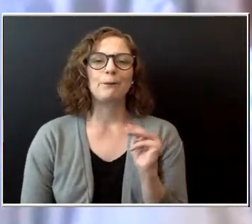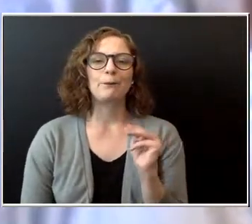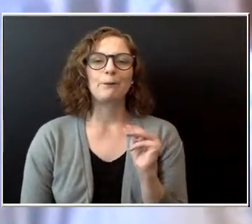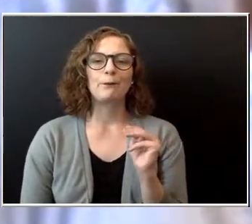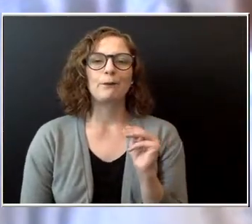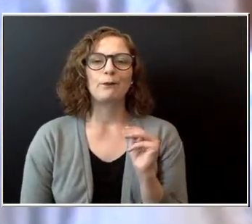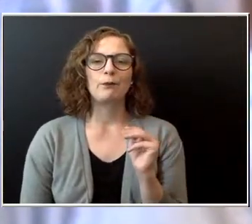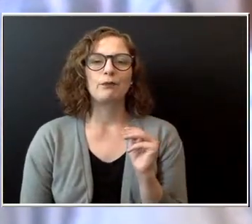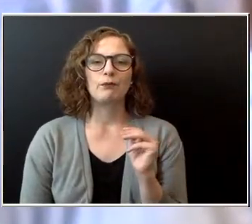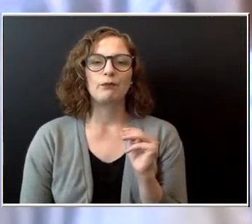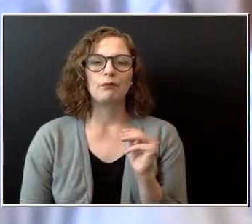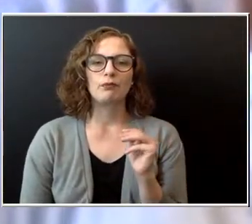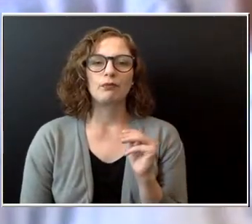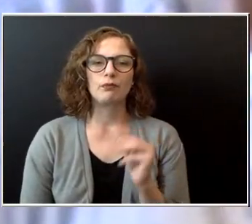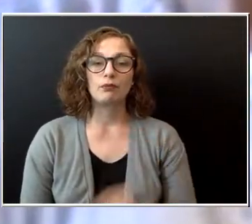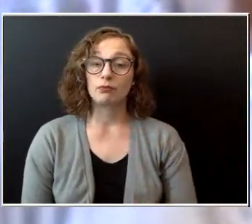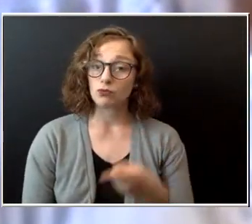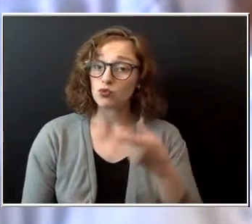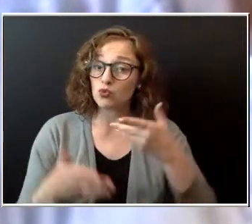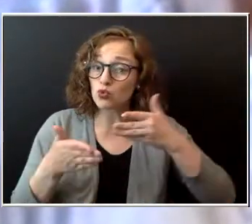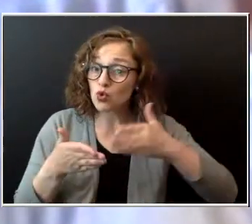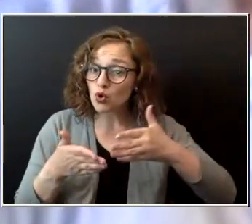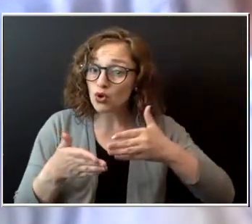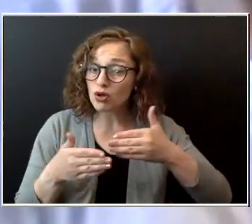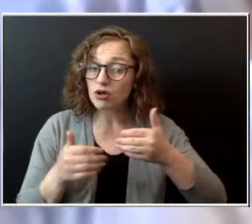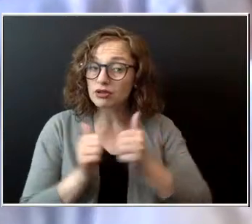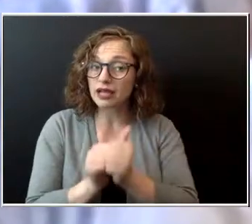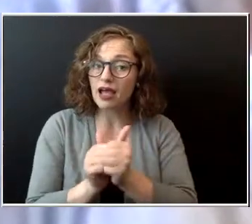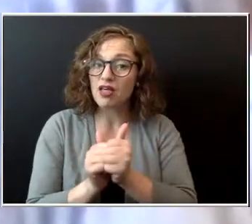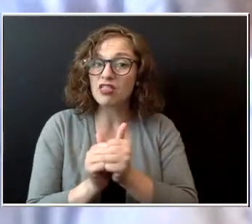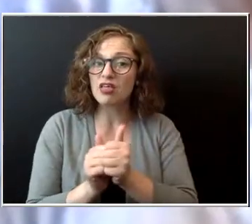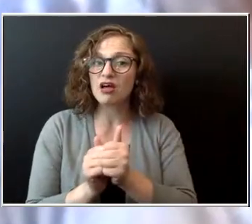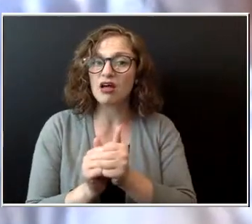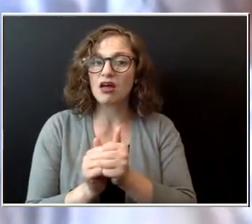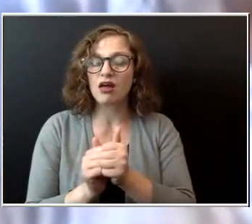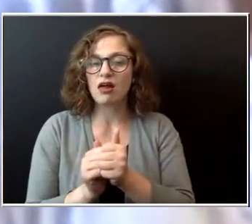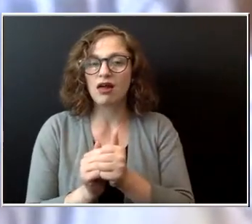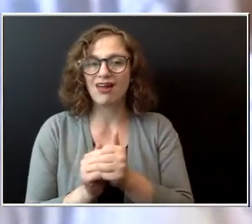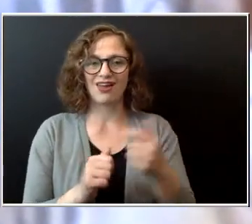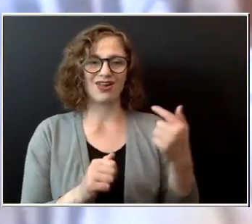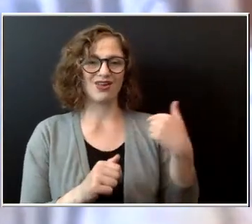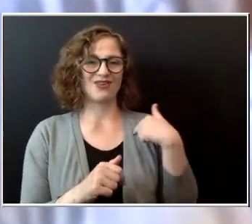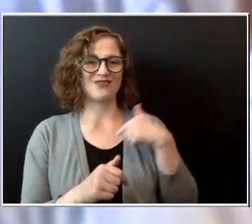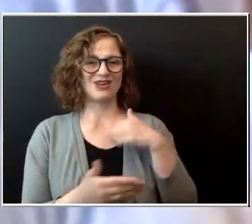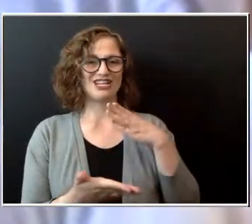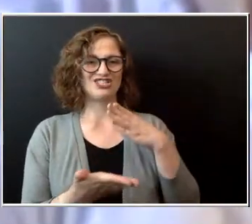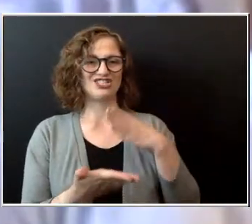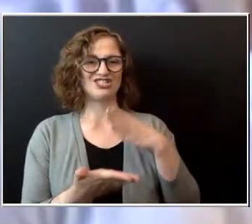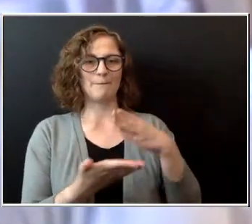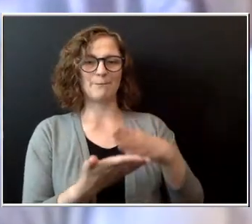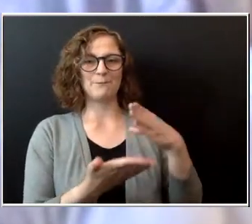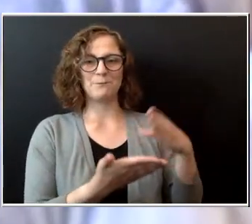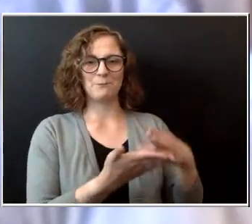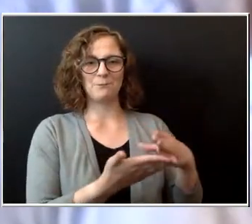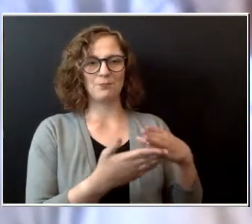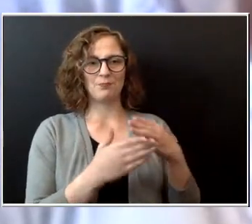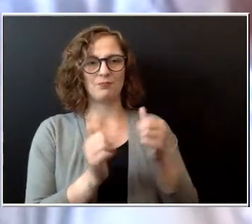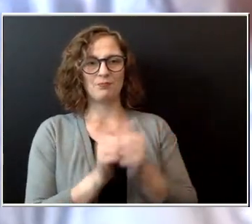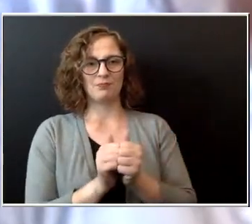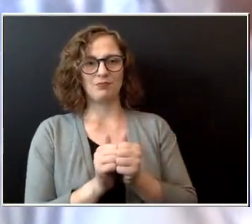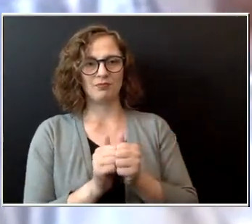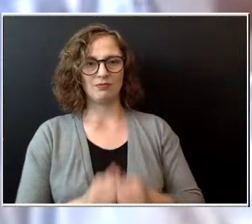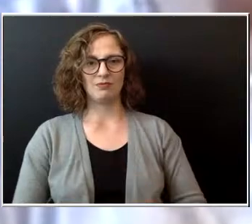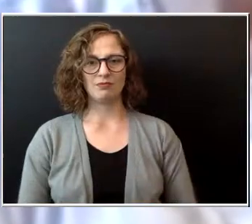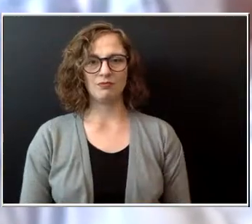Do you cook together? We shop together. Okay. Exercises for I Am